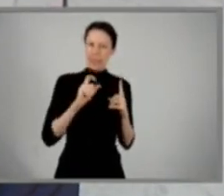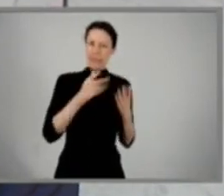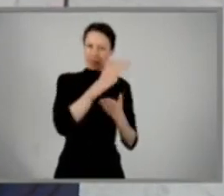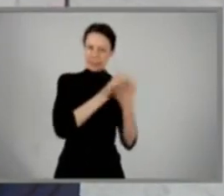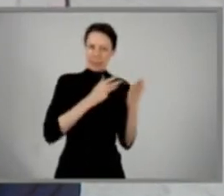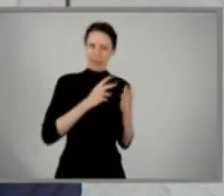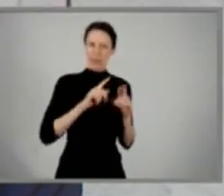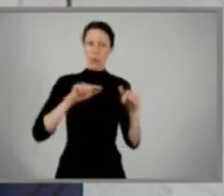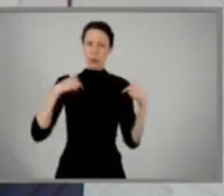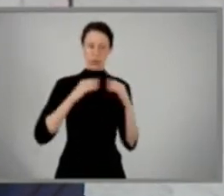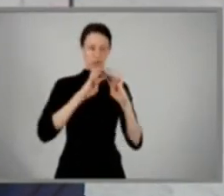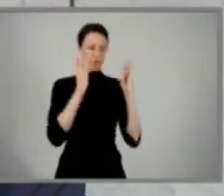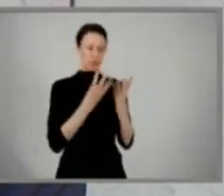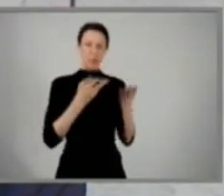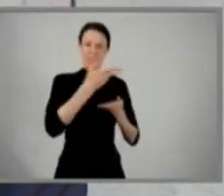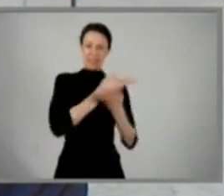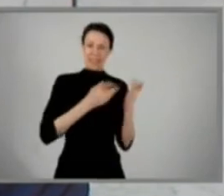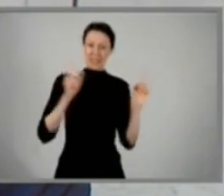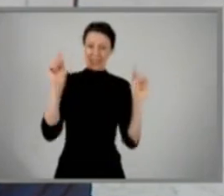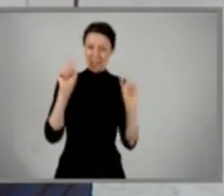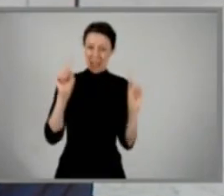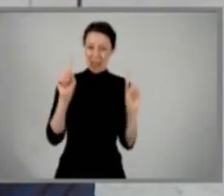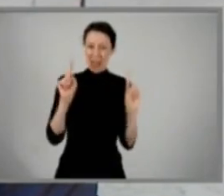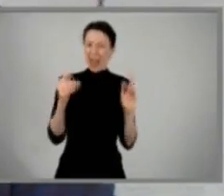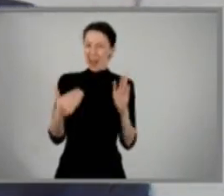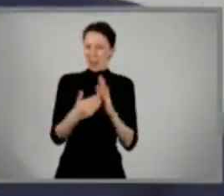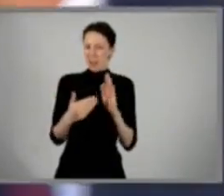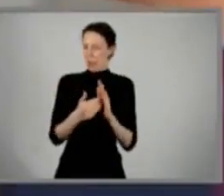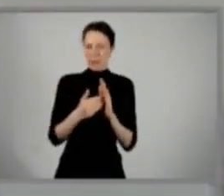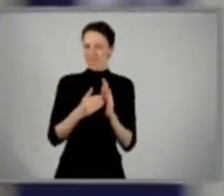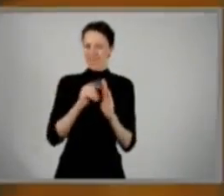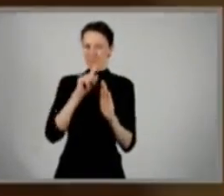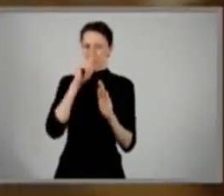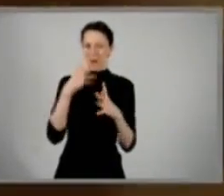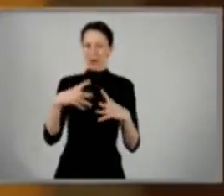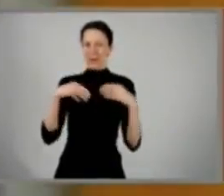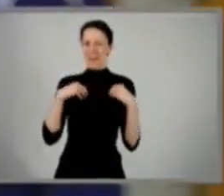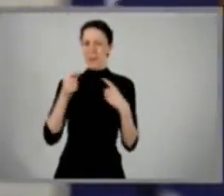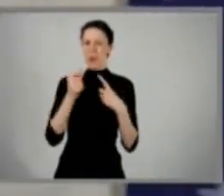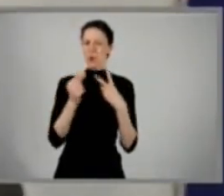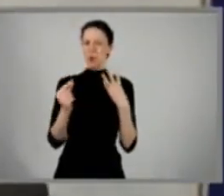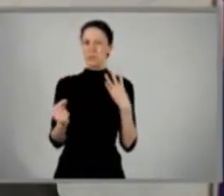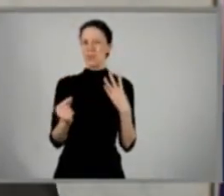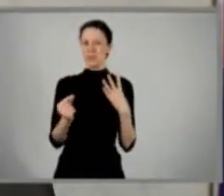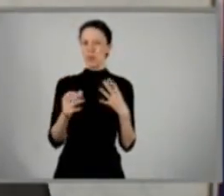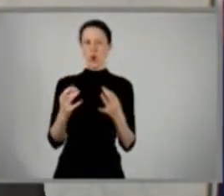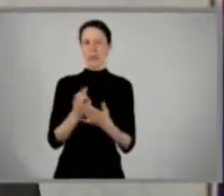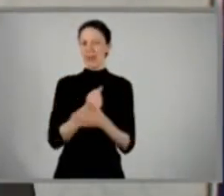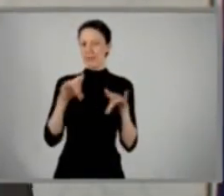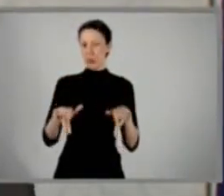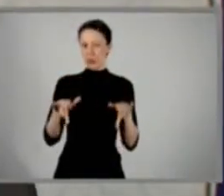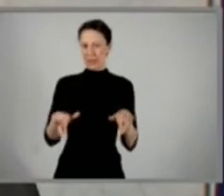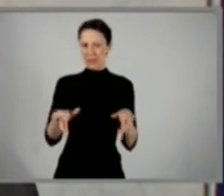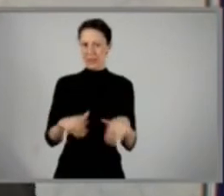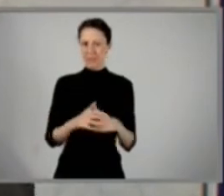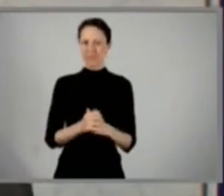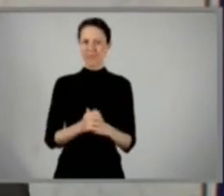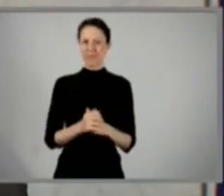options that we can safely take on. Paul? So there are some pilots in relation to